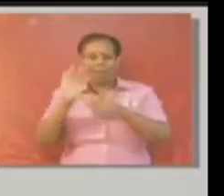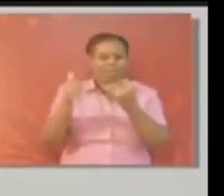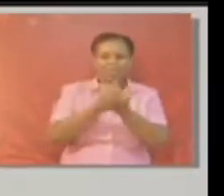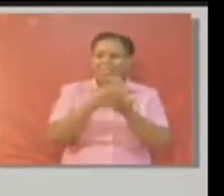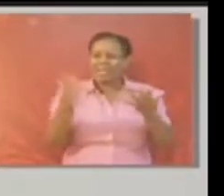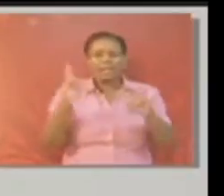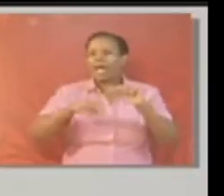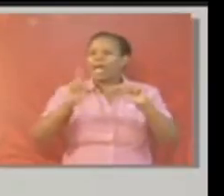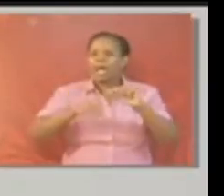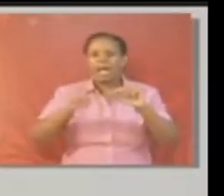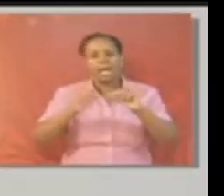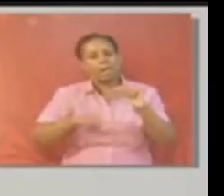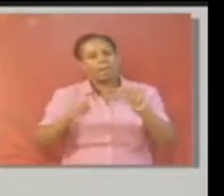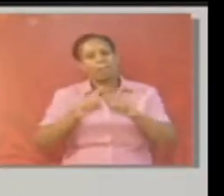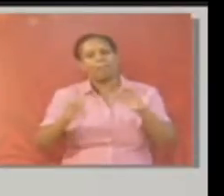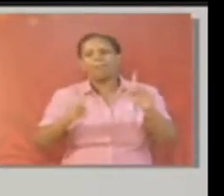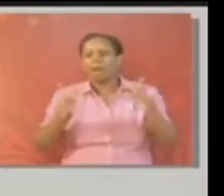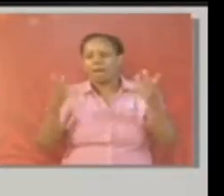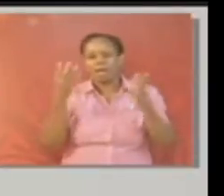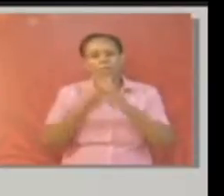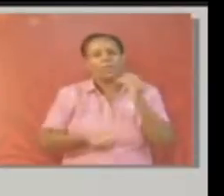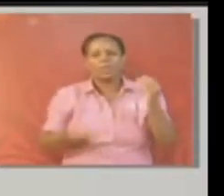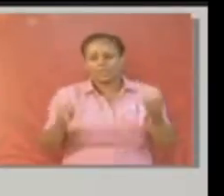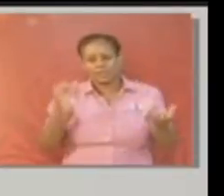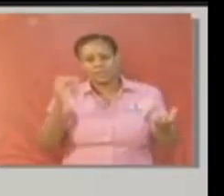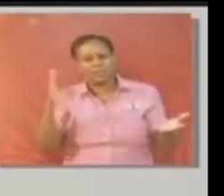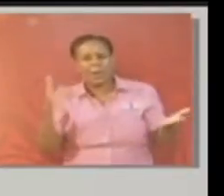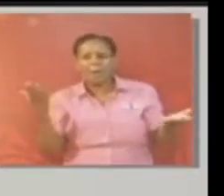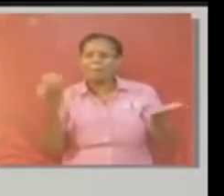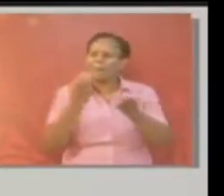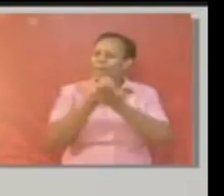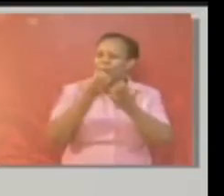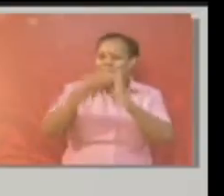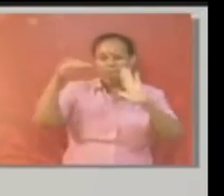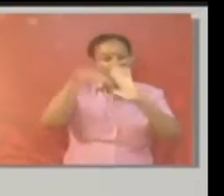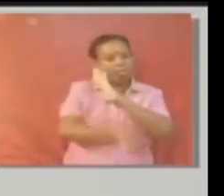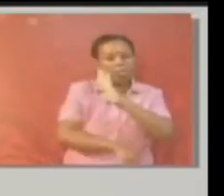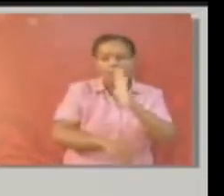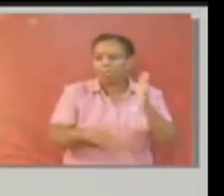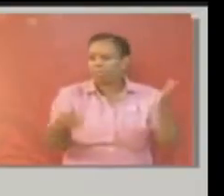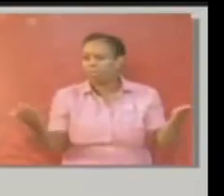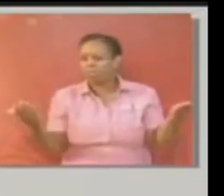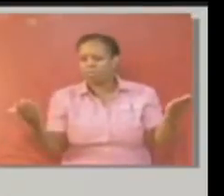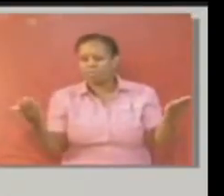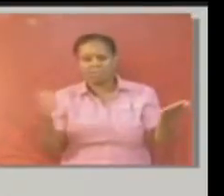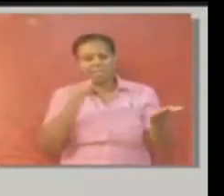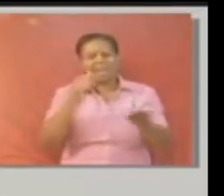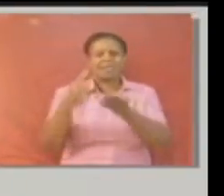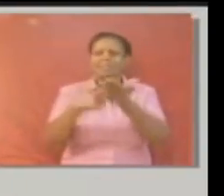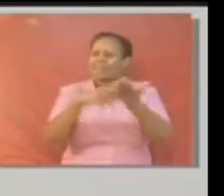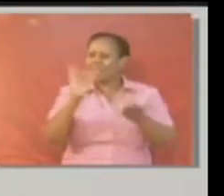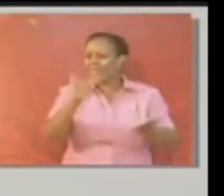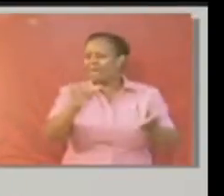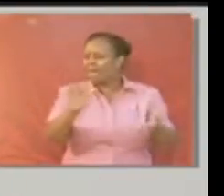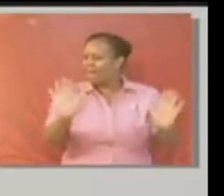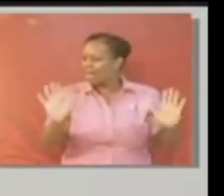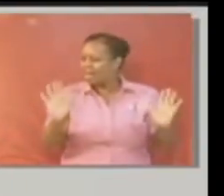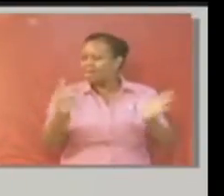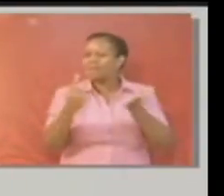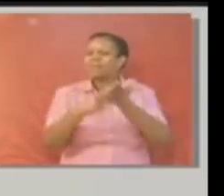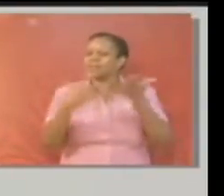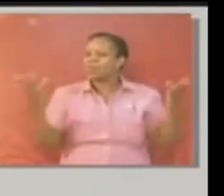jobs. That should not be even in the discussion. The discussion has to be personal